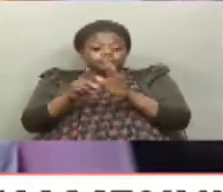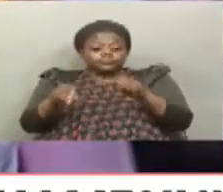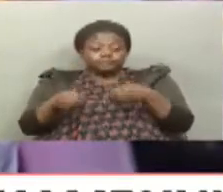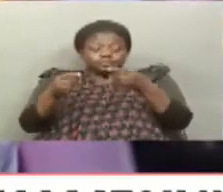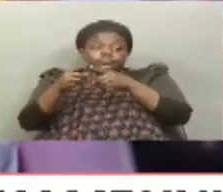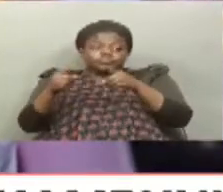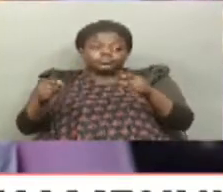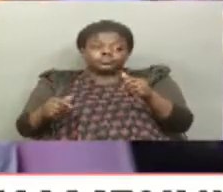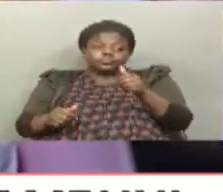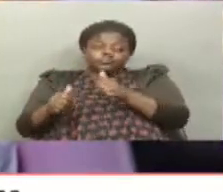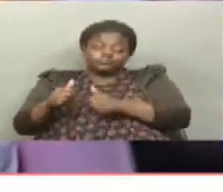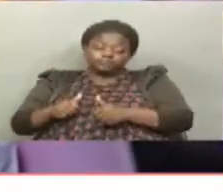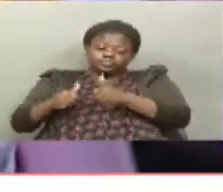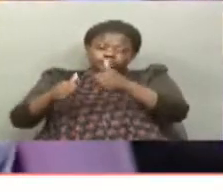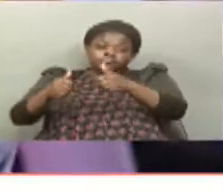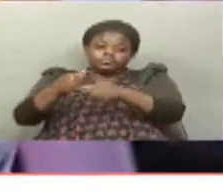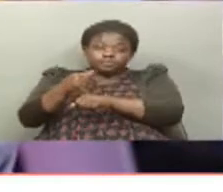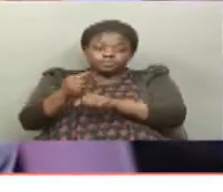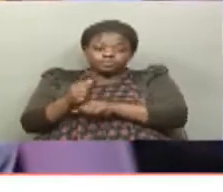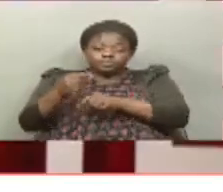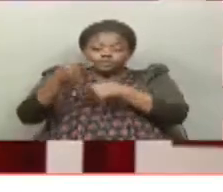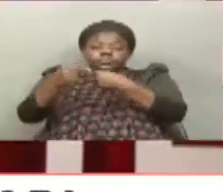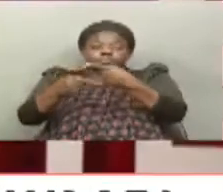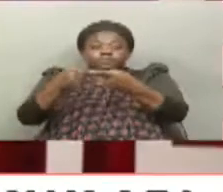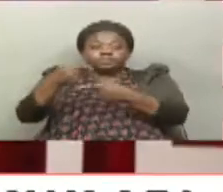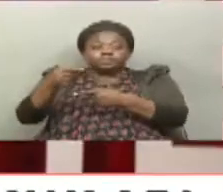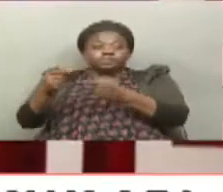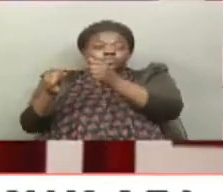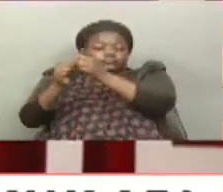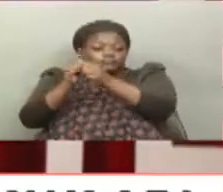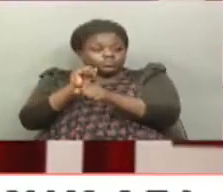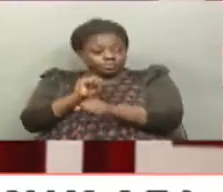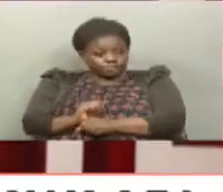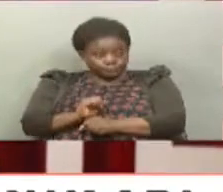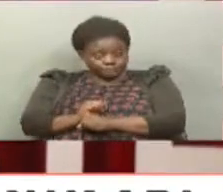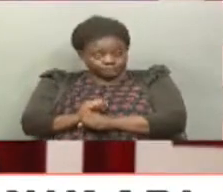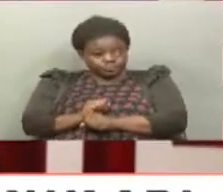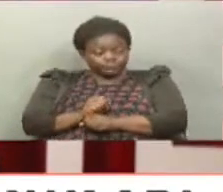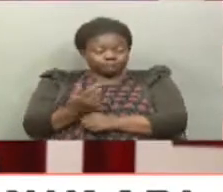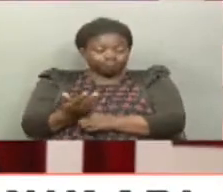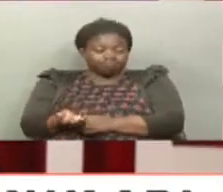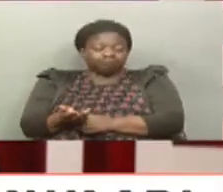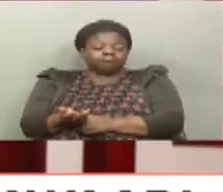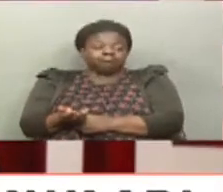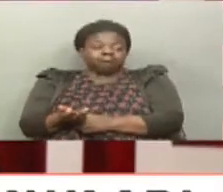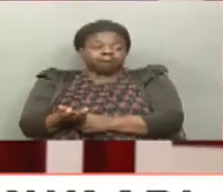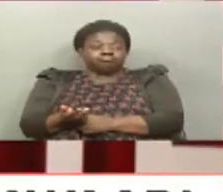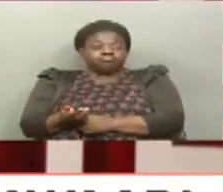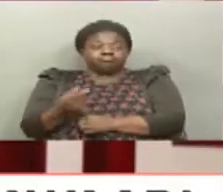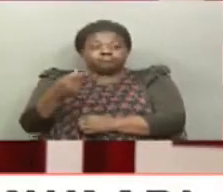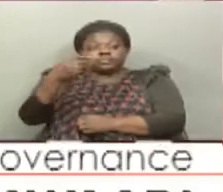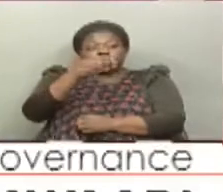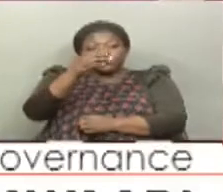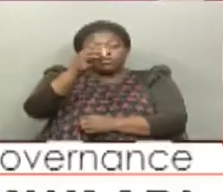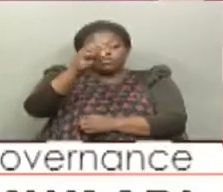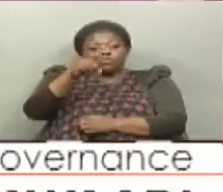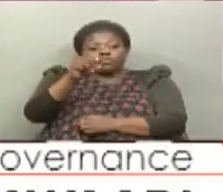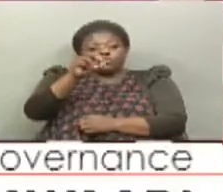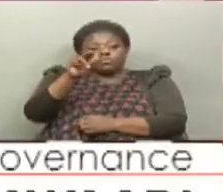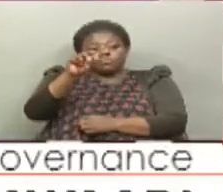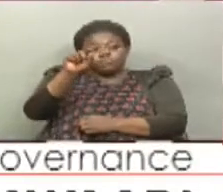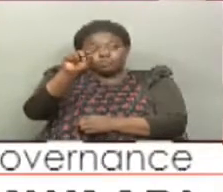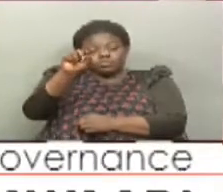omusingi ogunaagobererwa amakampuni okutambuza emirimu. Would ensure that corporate governance is looked at very